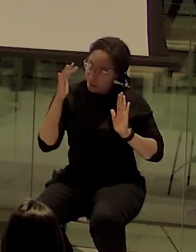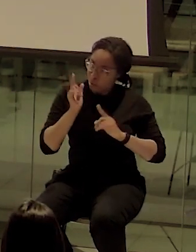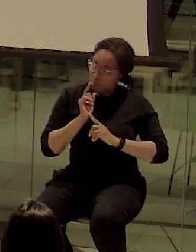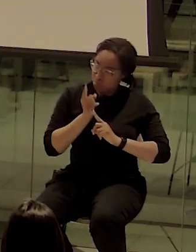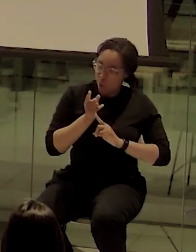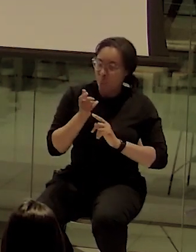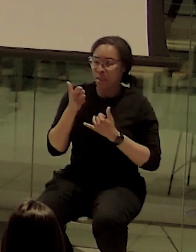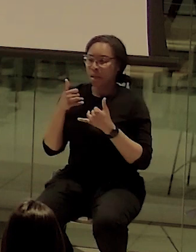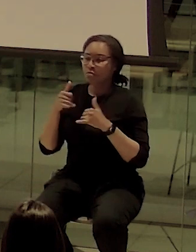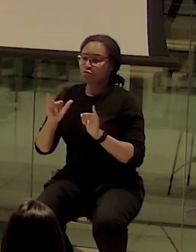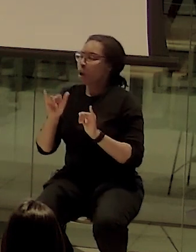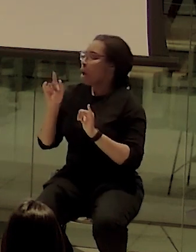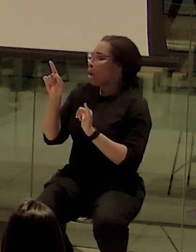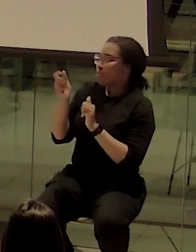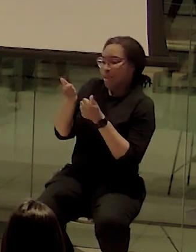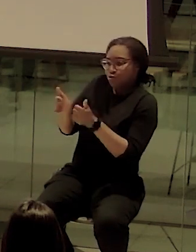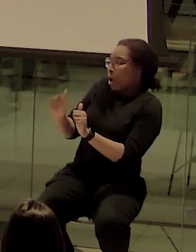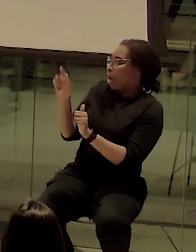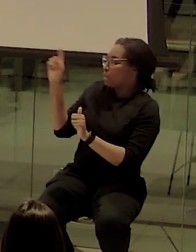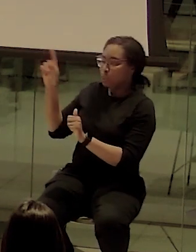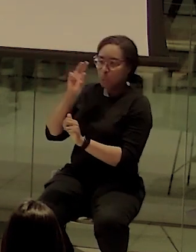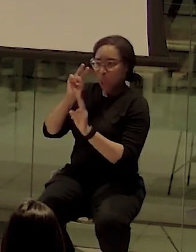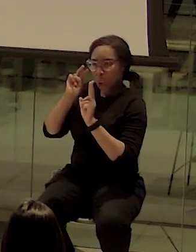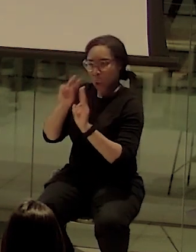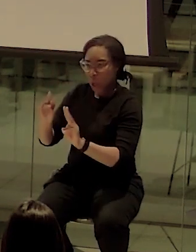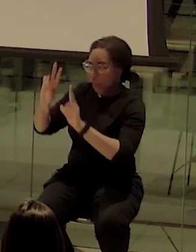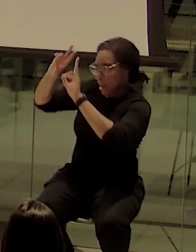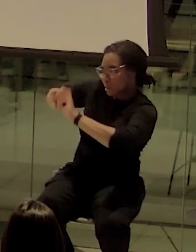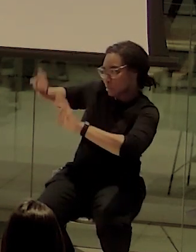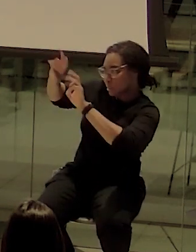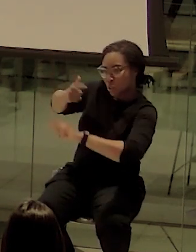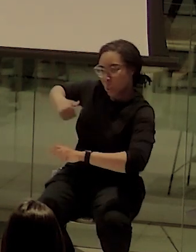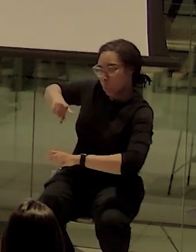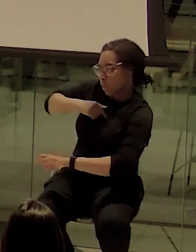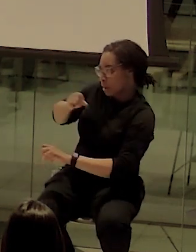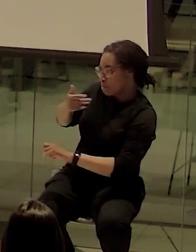and represent it in a way in which we can better understand it.